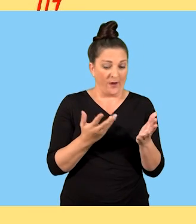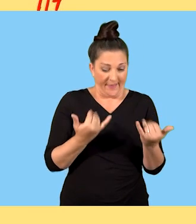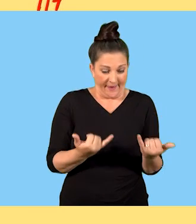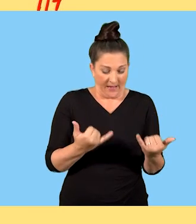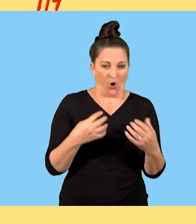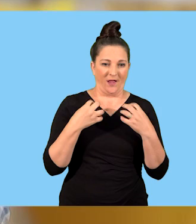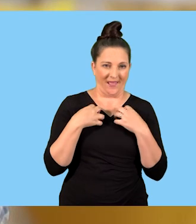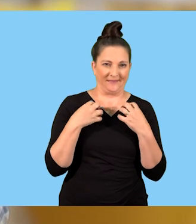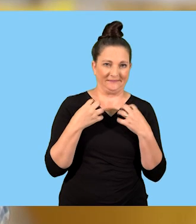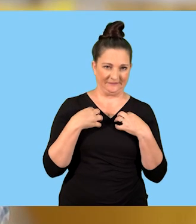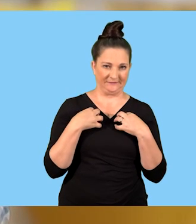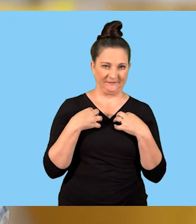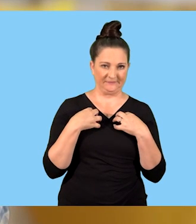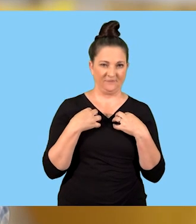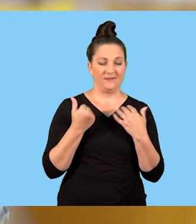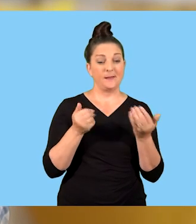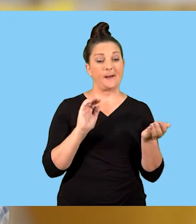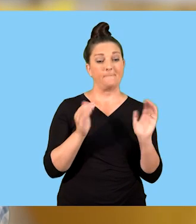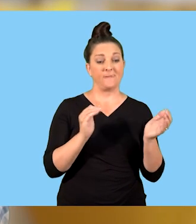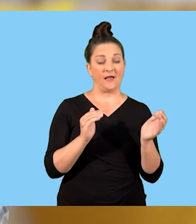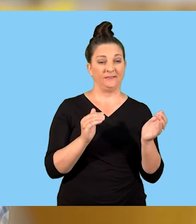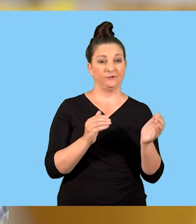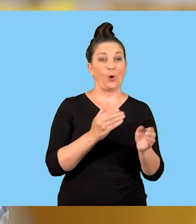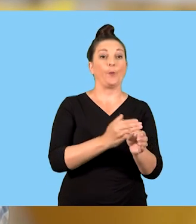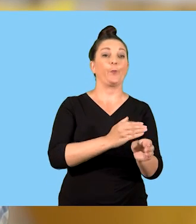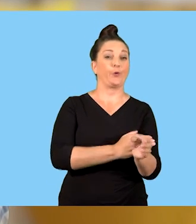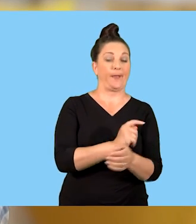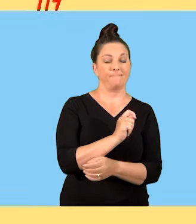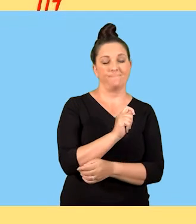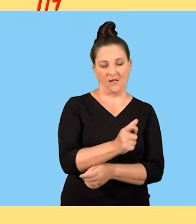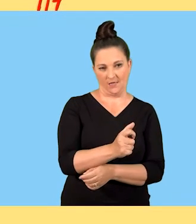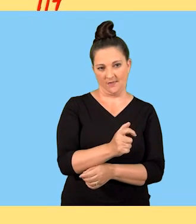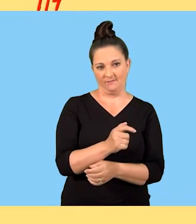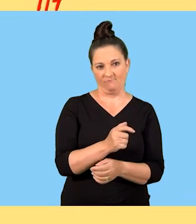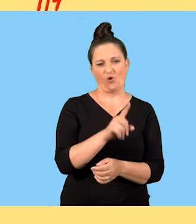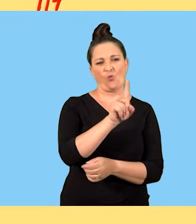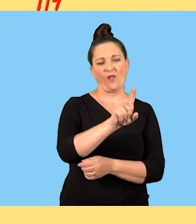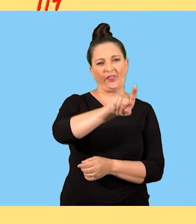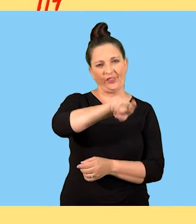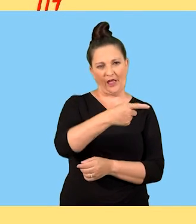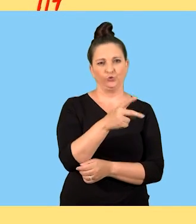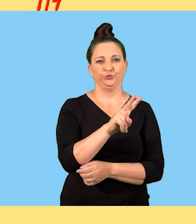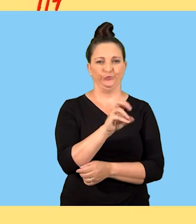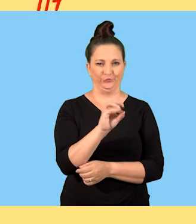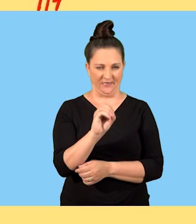under your current assets. So it comes under the balance sheet account section, prepaid